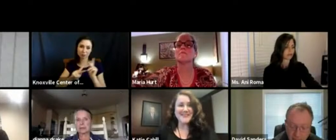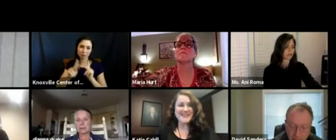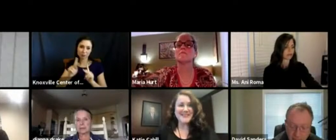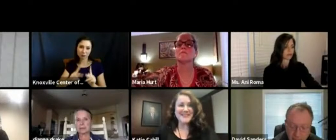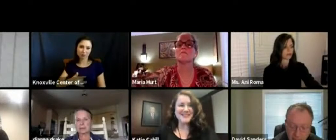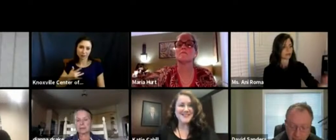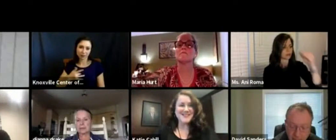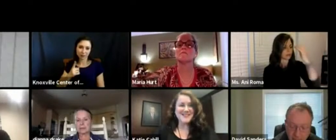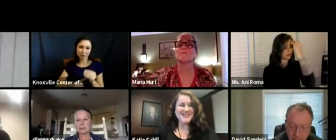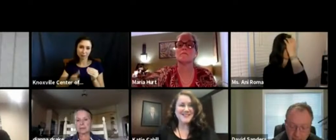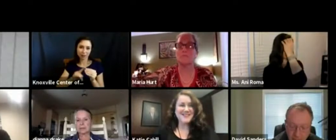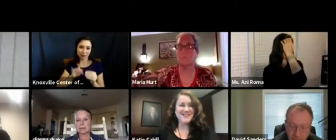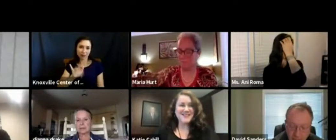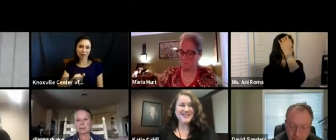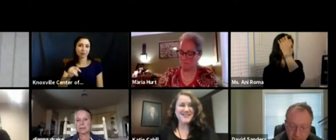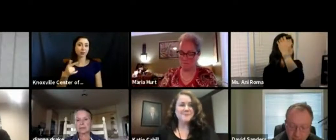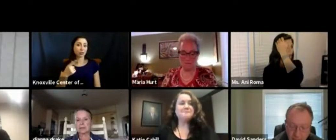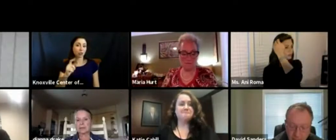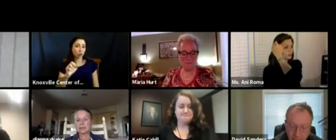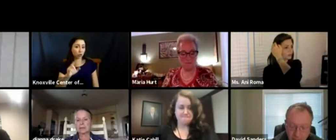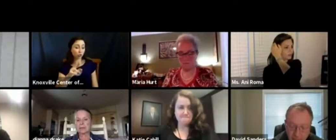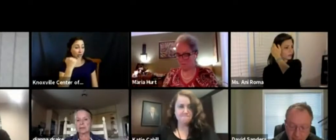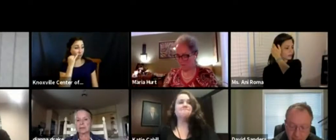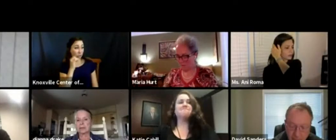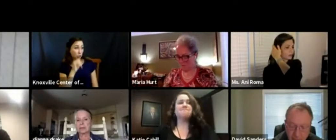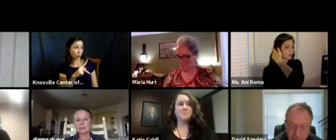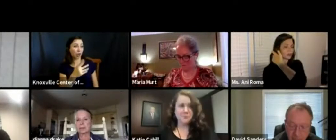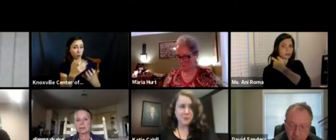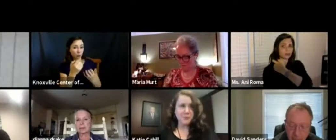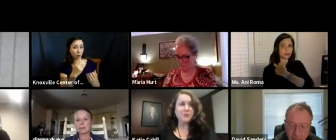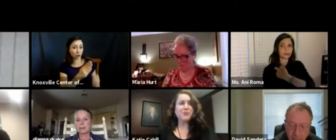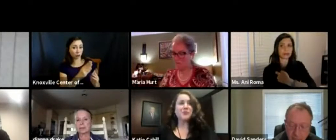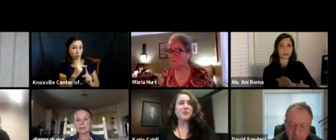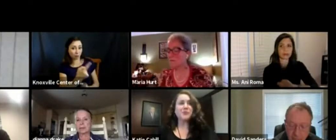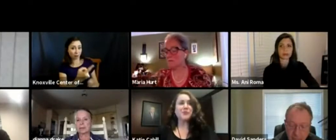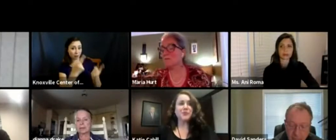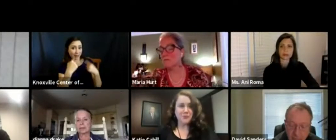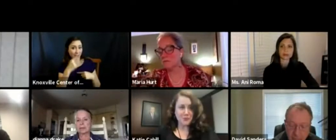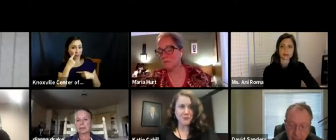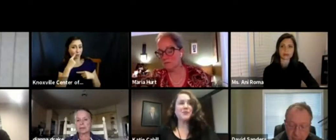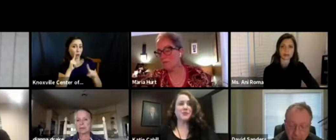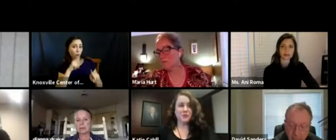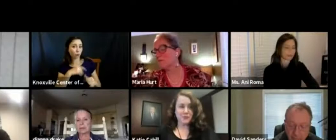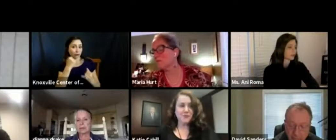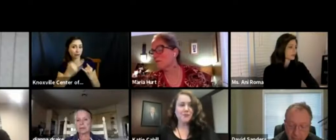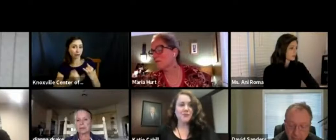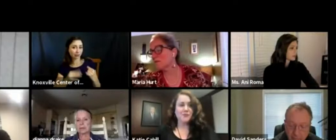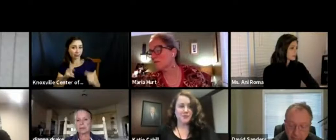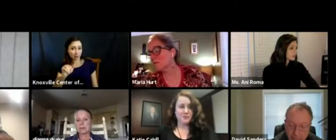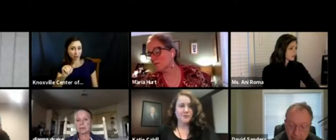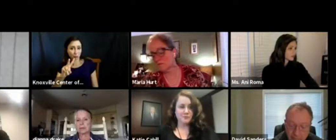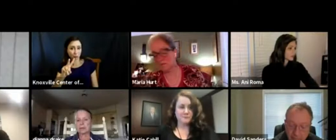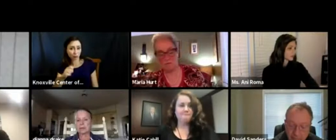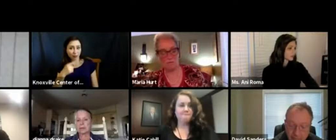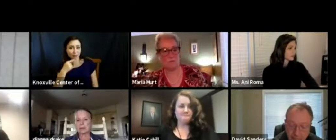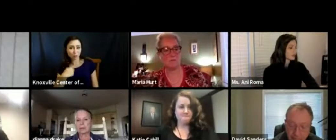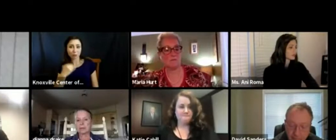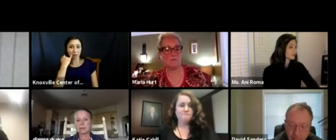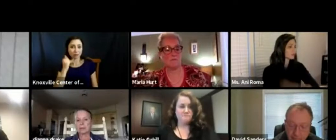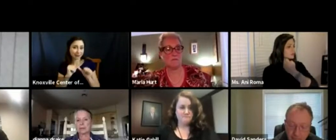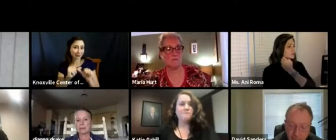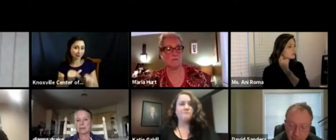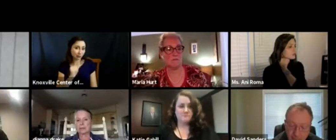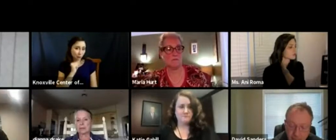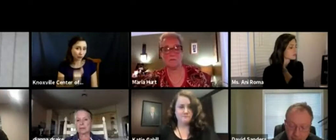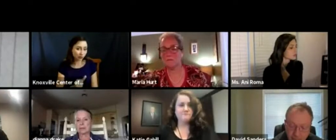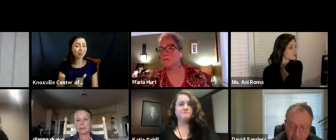If it's okay, we may wish to have you back for that report on that last wave and tell us whether that'll be continuing or not, because this